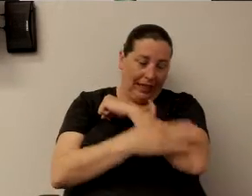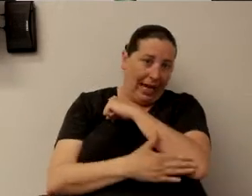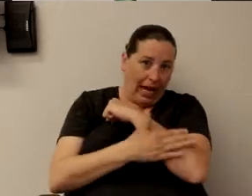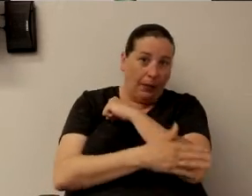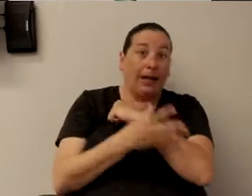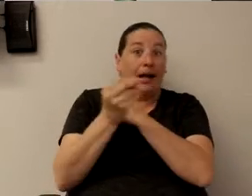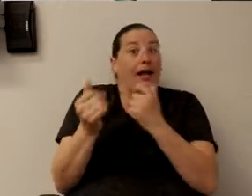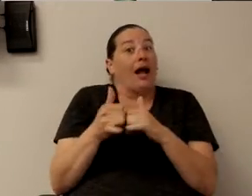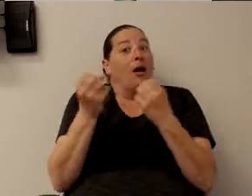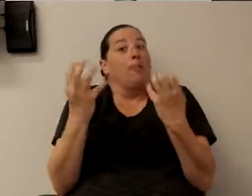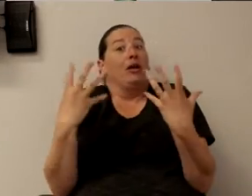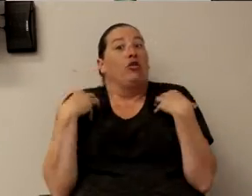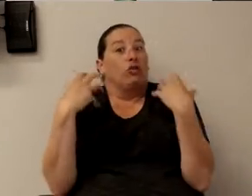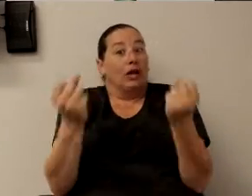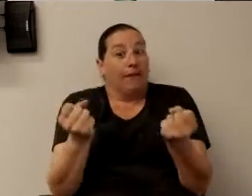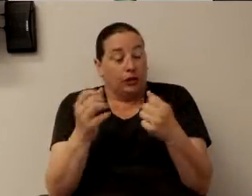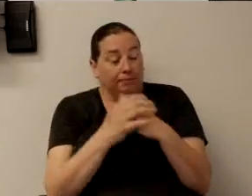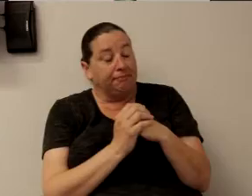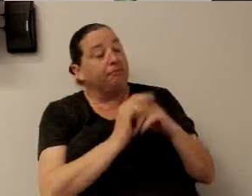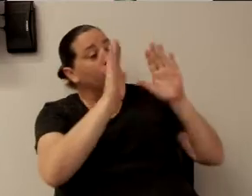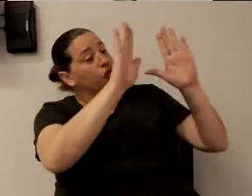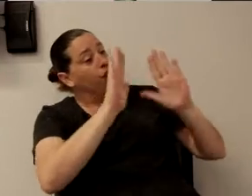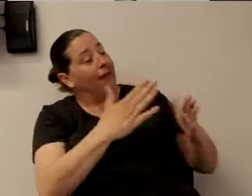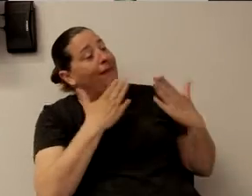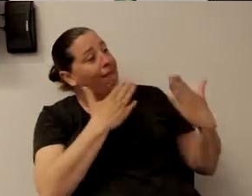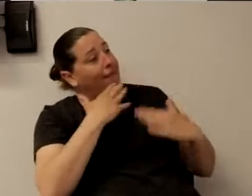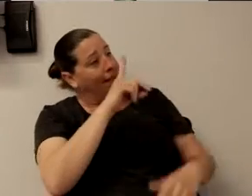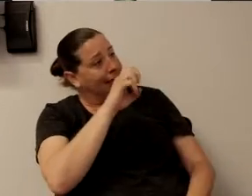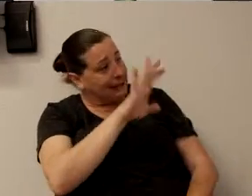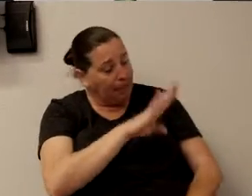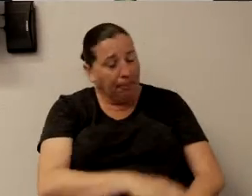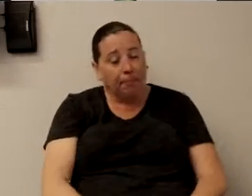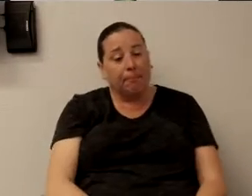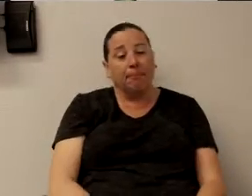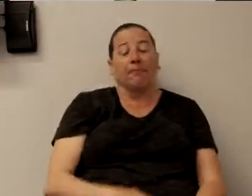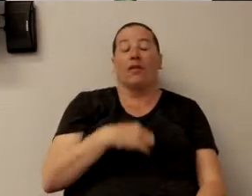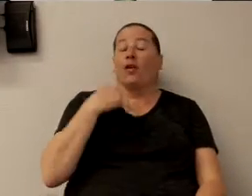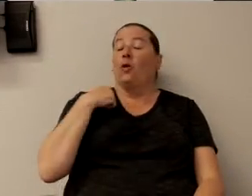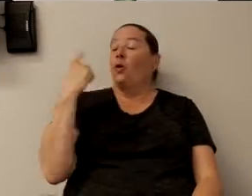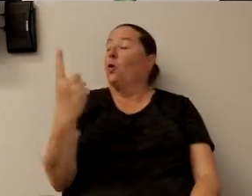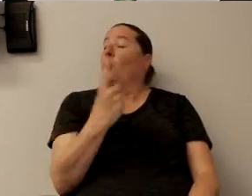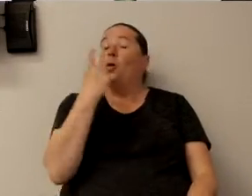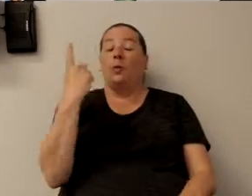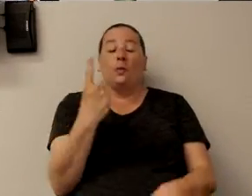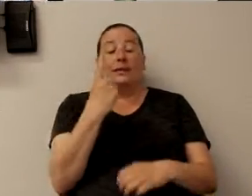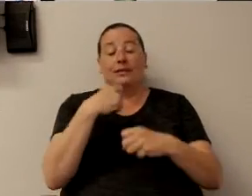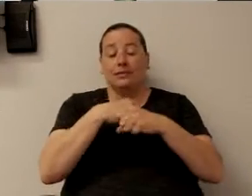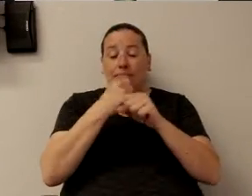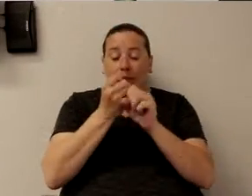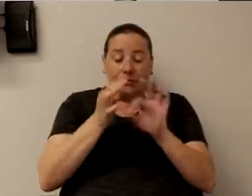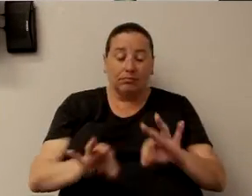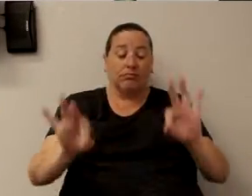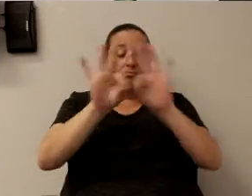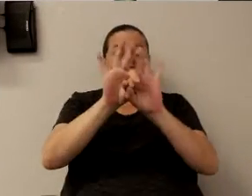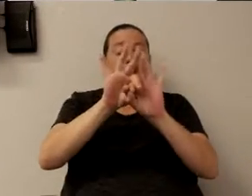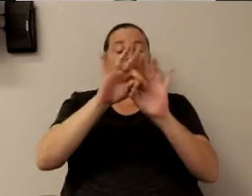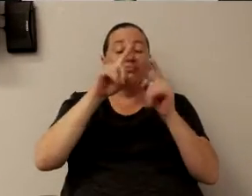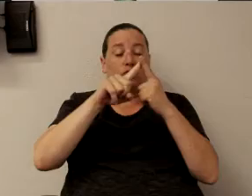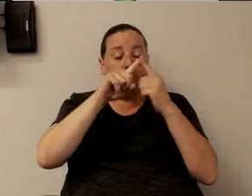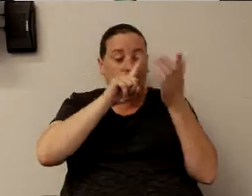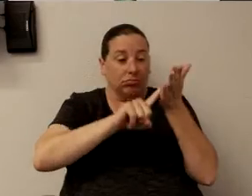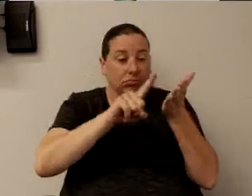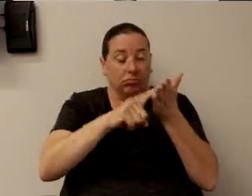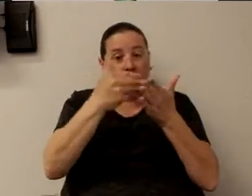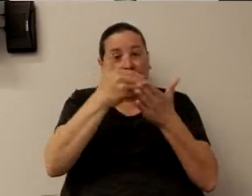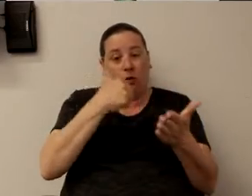have recovered. Great. Okay. Well, thank you, Deb. Always making a point just before I come over here on Thursday afternoon